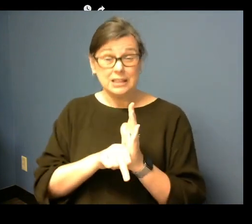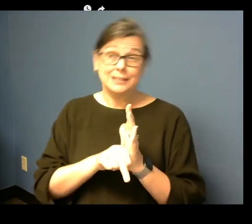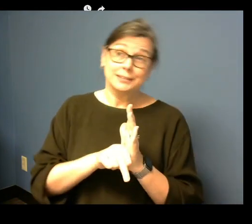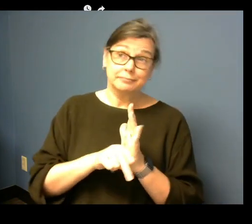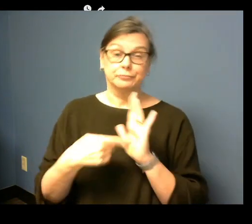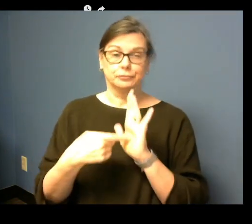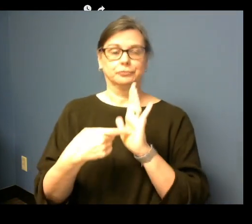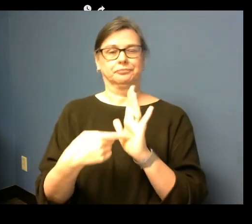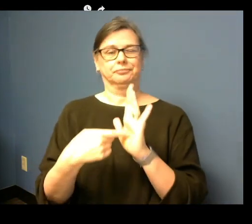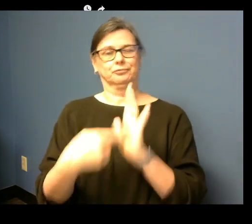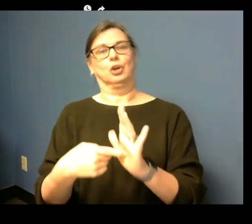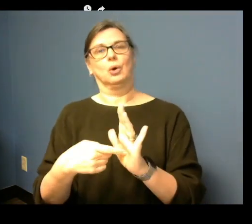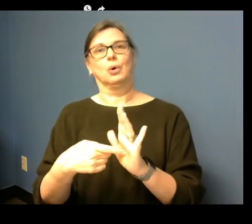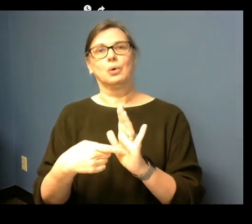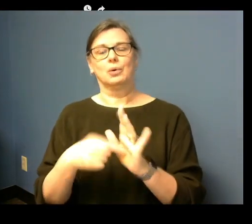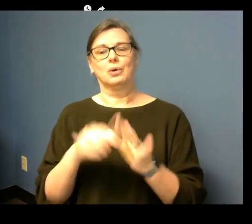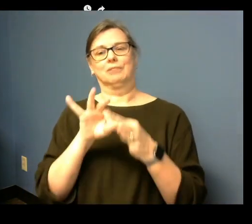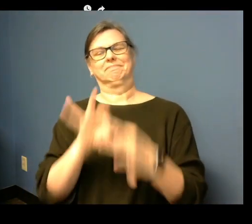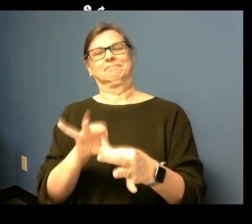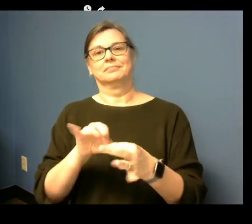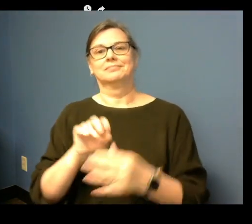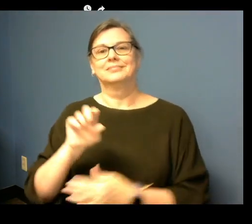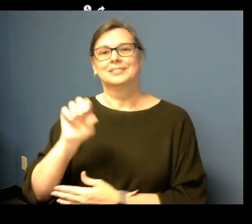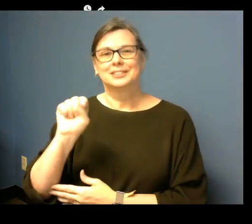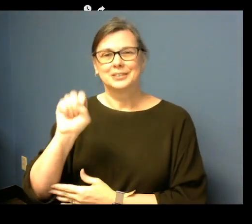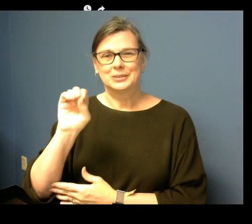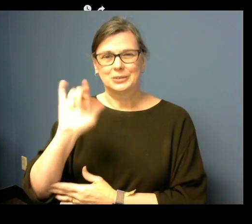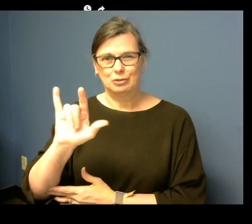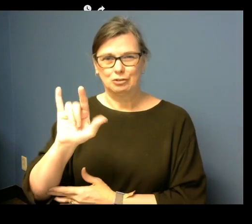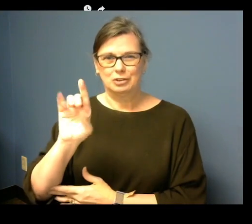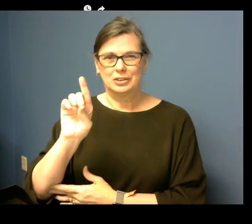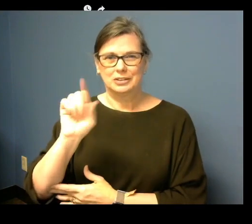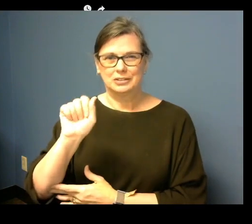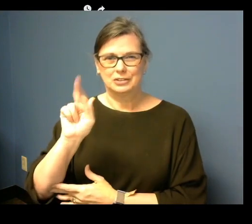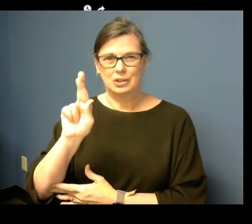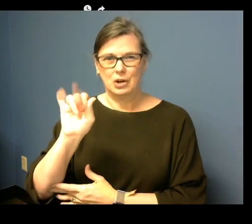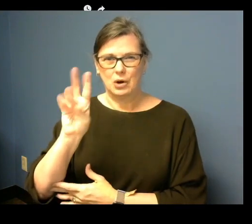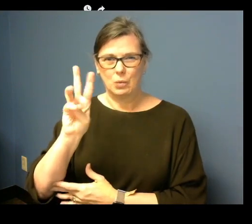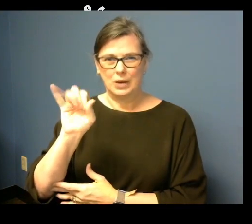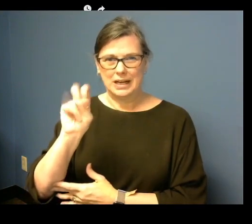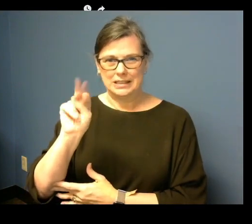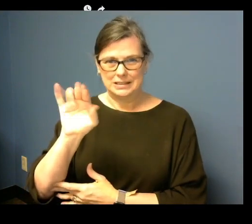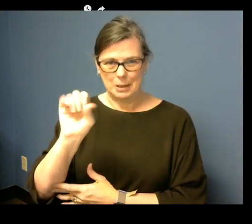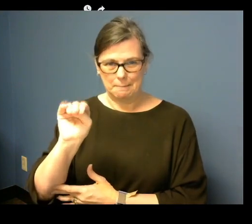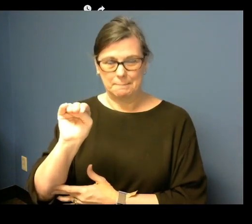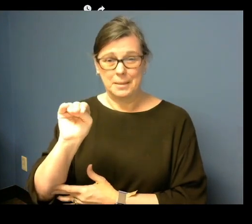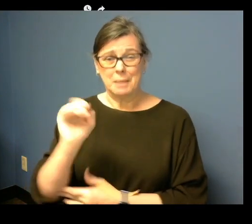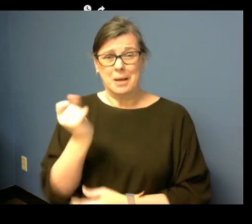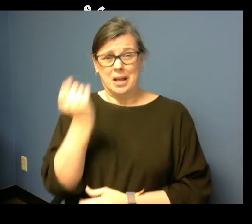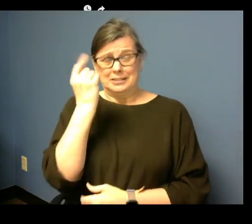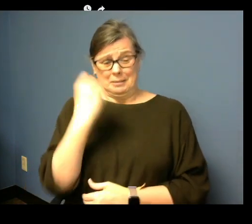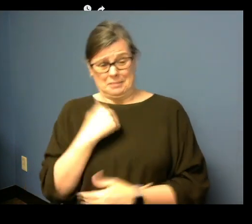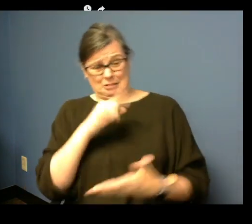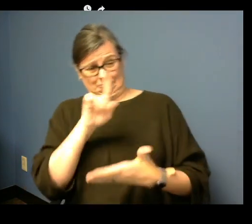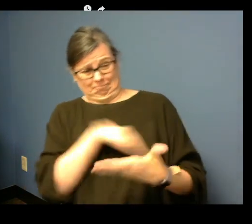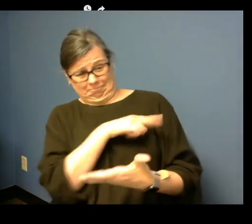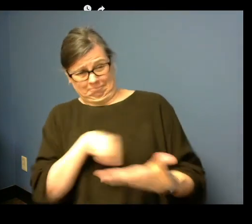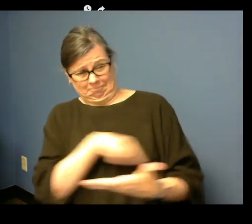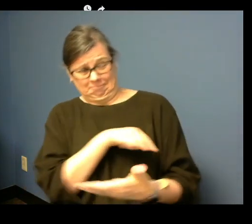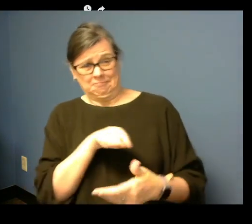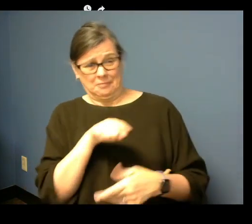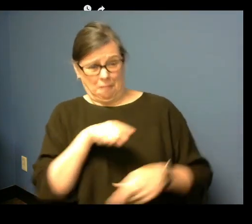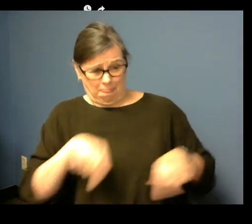be too critical of them though, because they are at least doing something when most people at this period are doing nothing. All